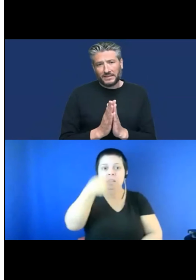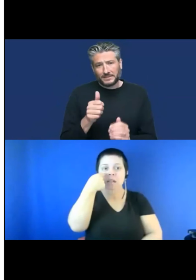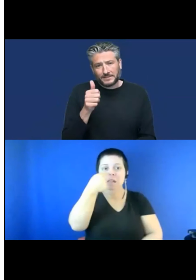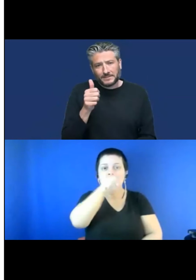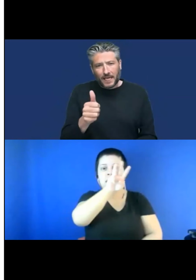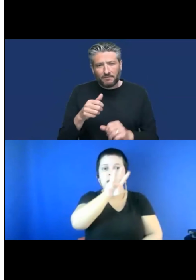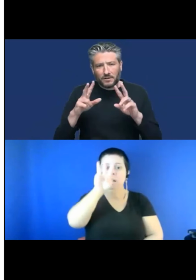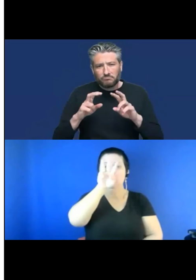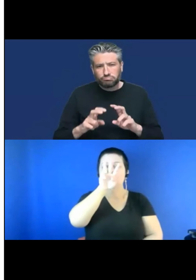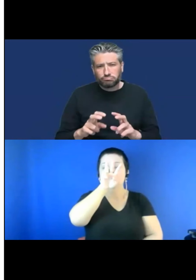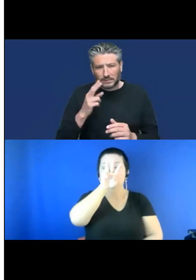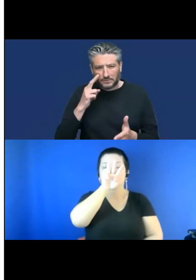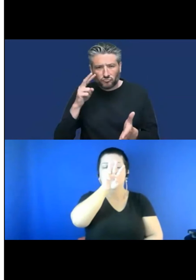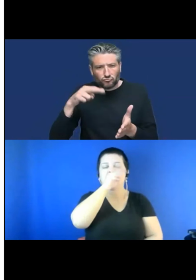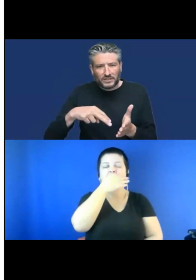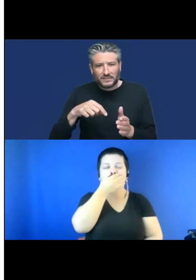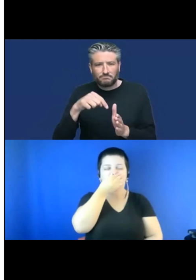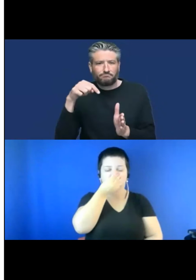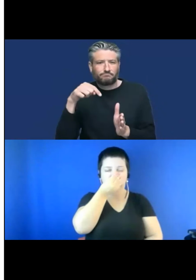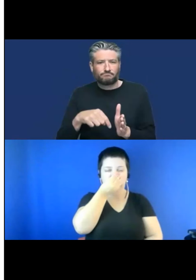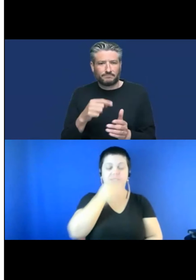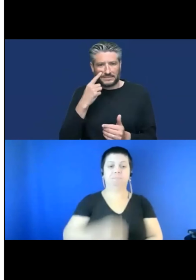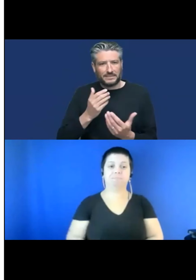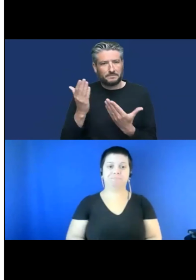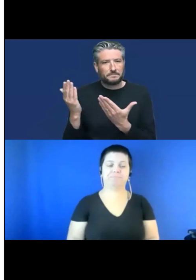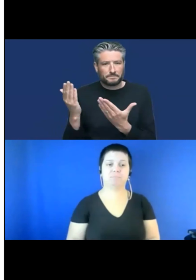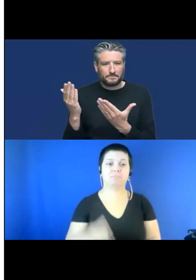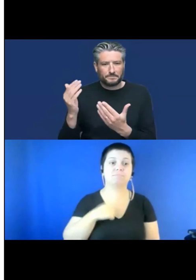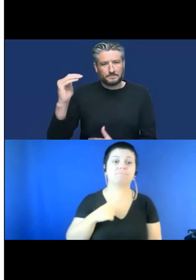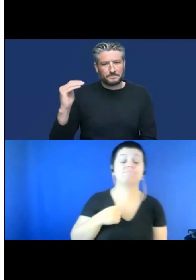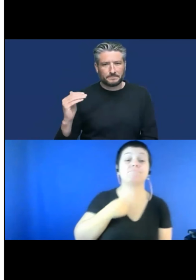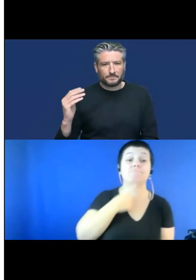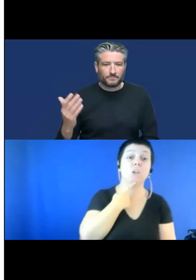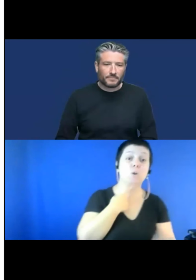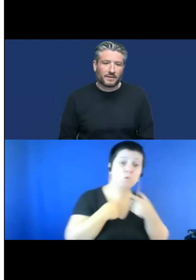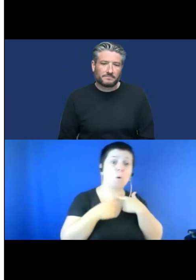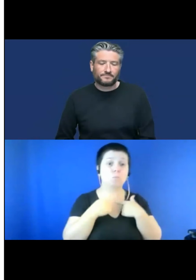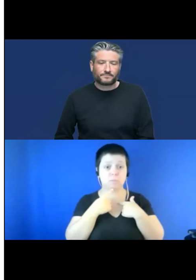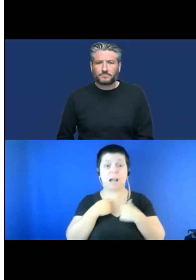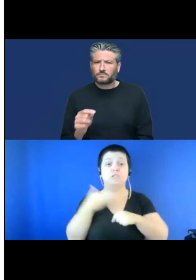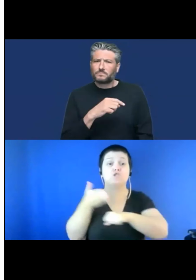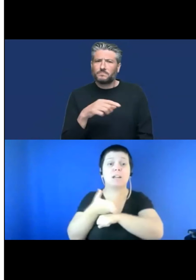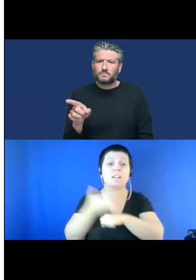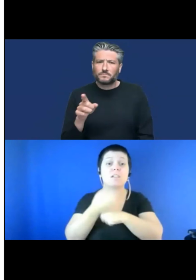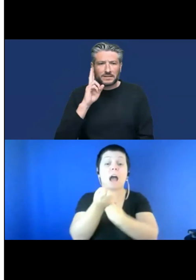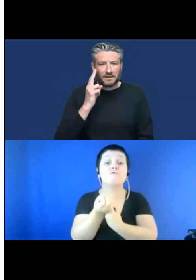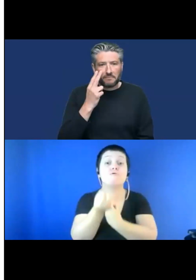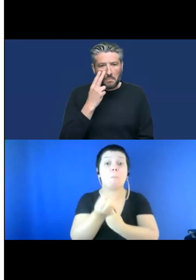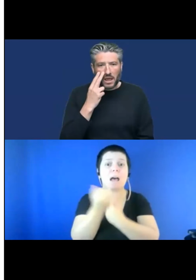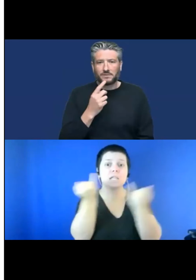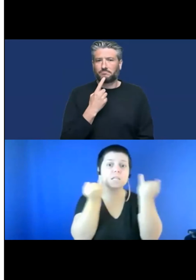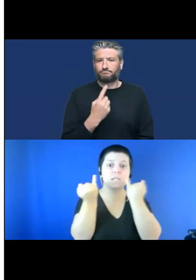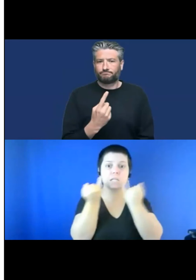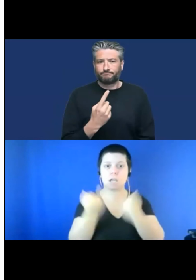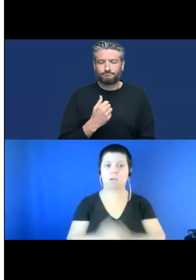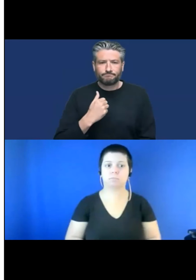a desire for apps to functionally provide greater access to information. One of the participants stated, "I